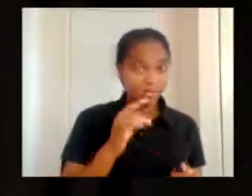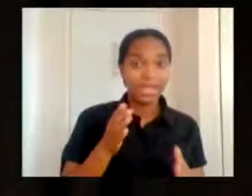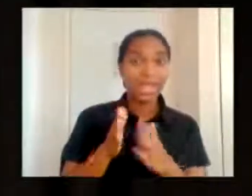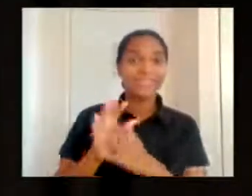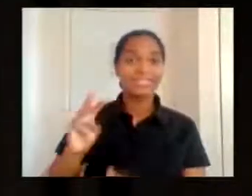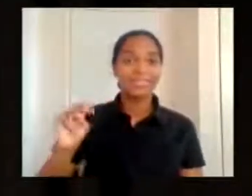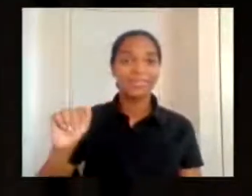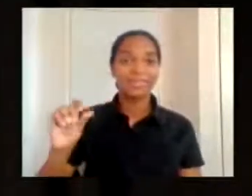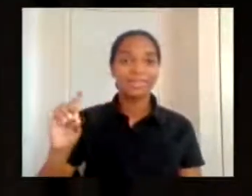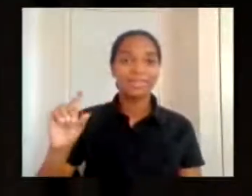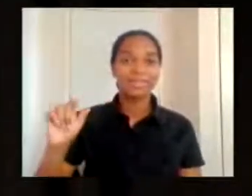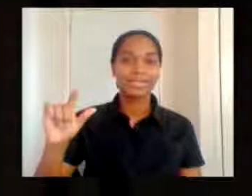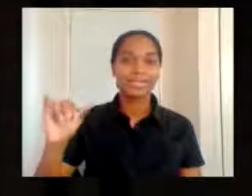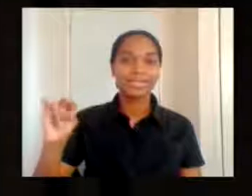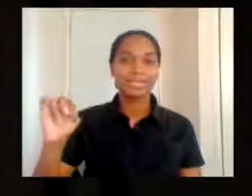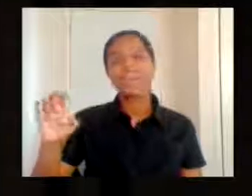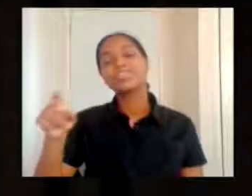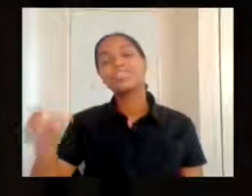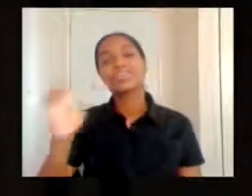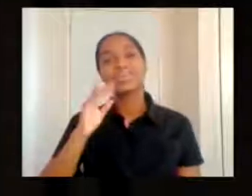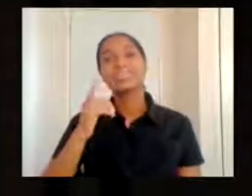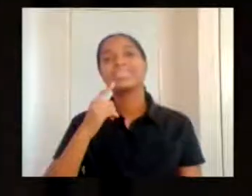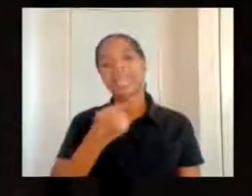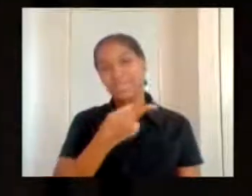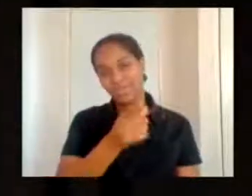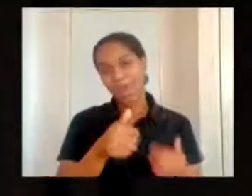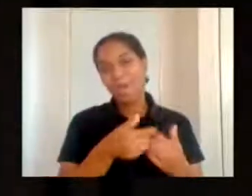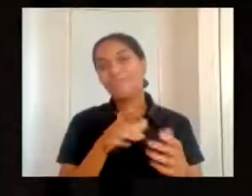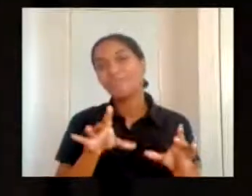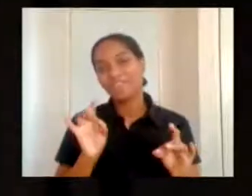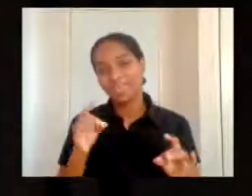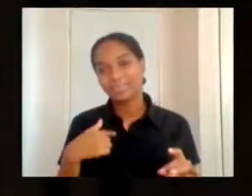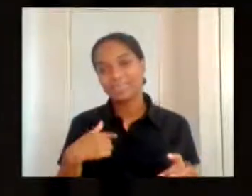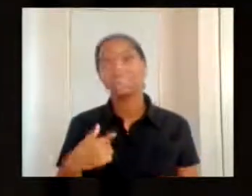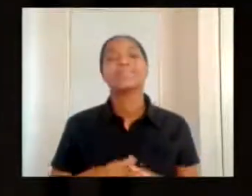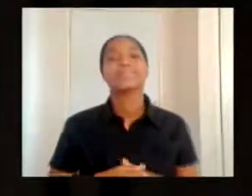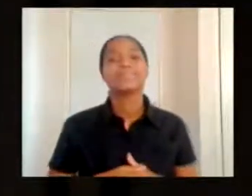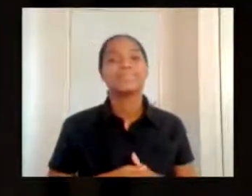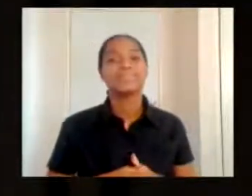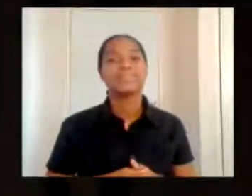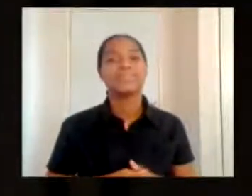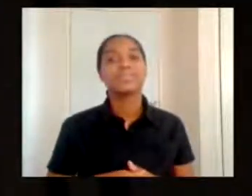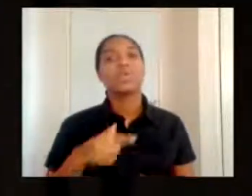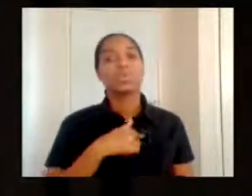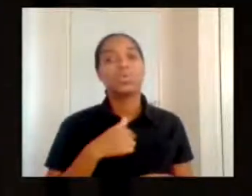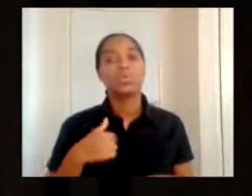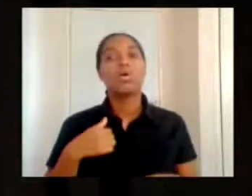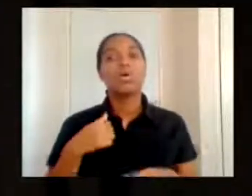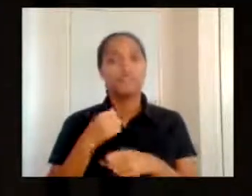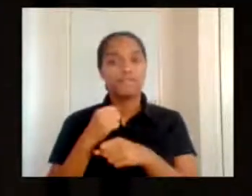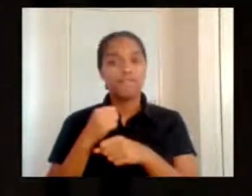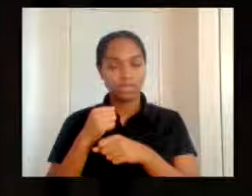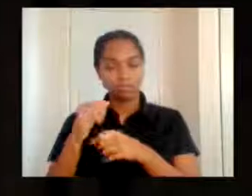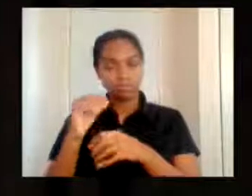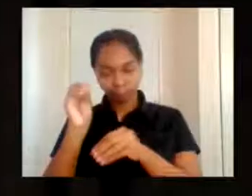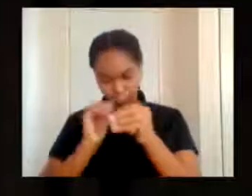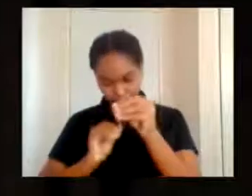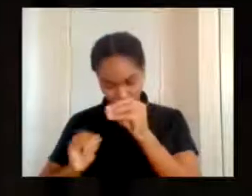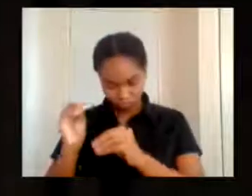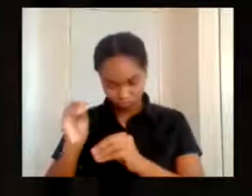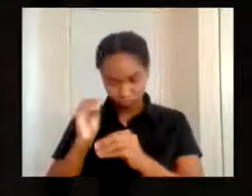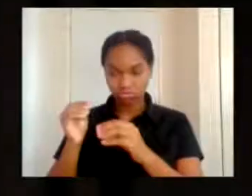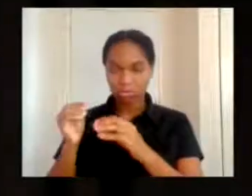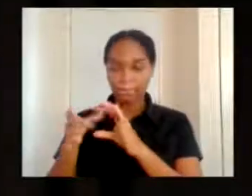will tell you how to find me. So from our tool, we construct the messages and we publish the